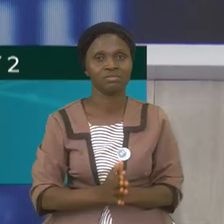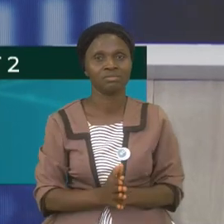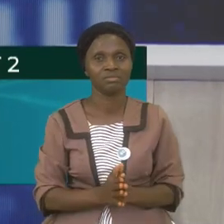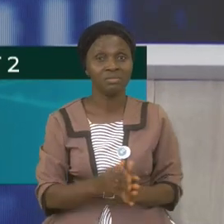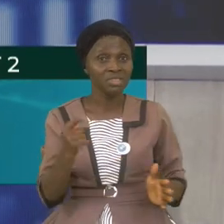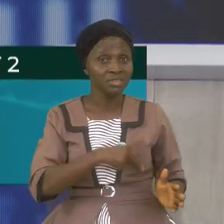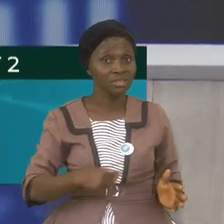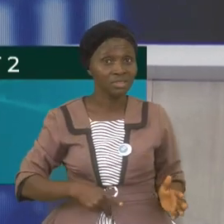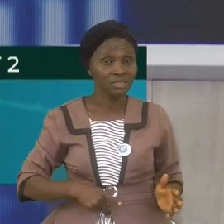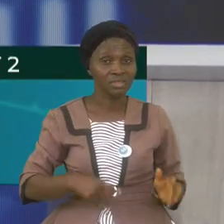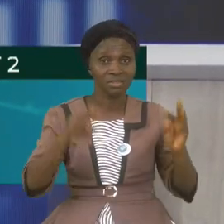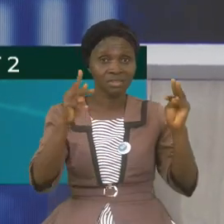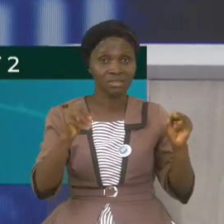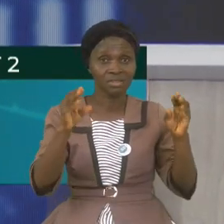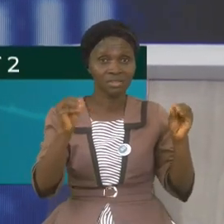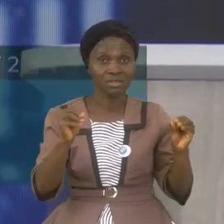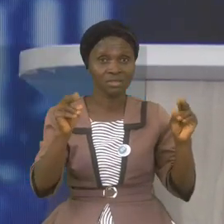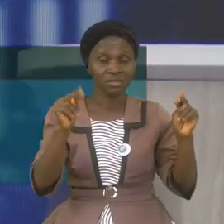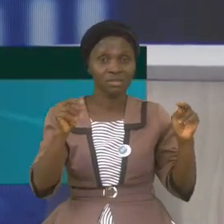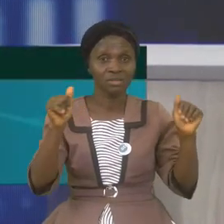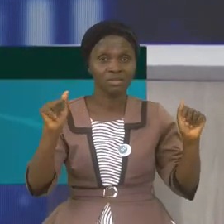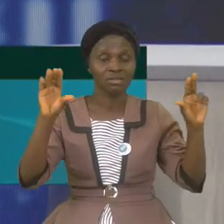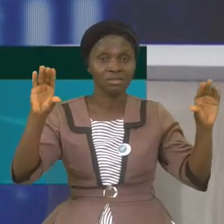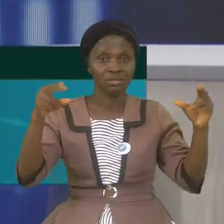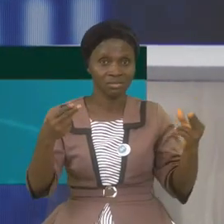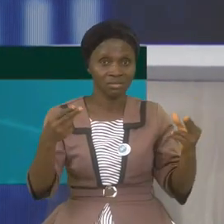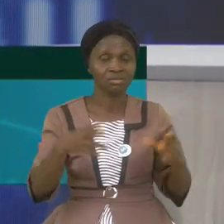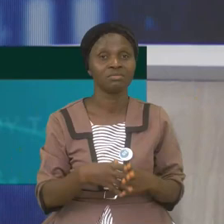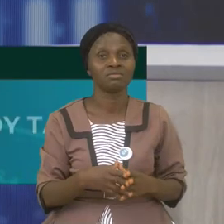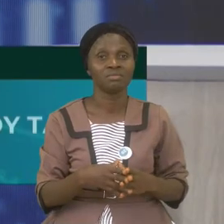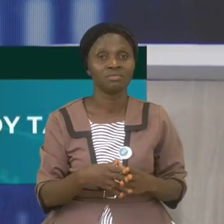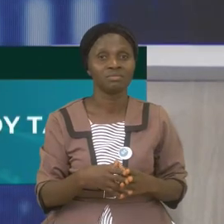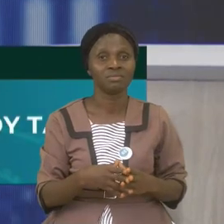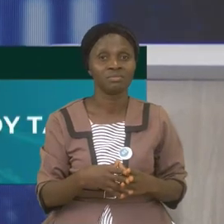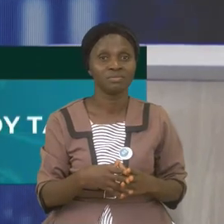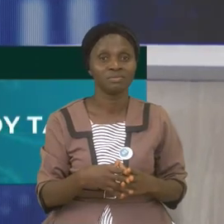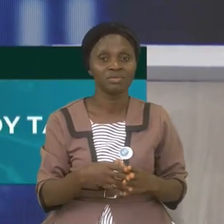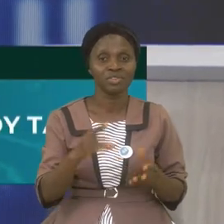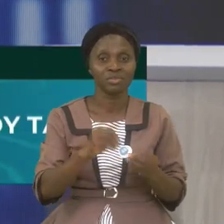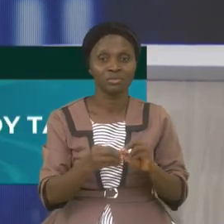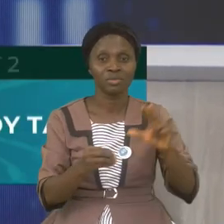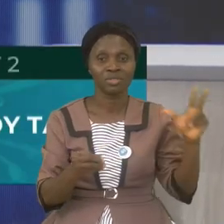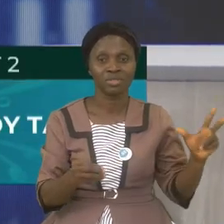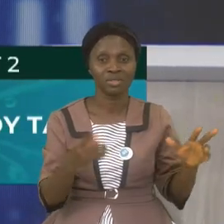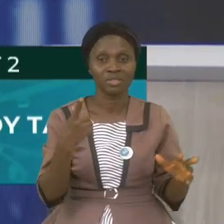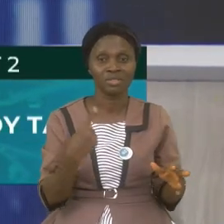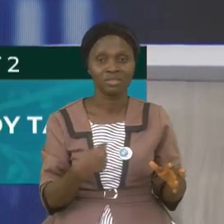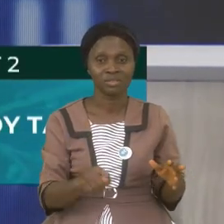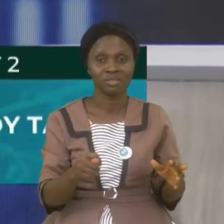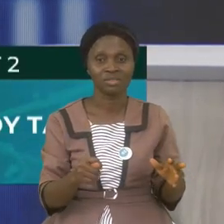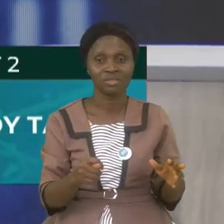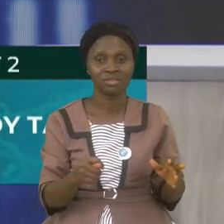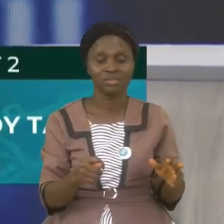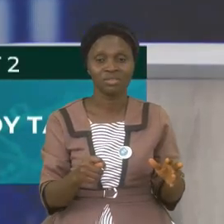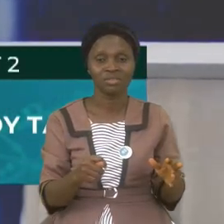a monarch. Number three, the derangement of a hopeless, heady